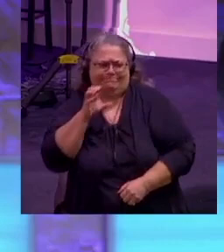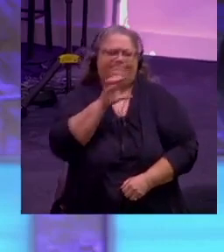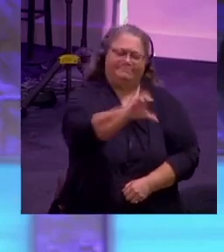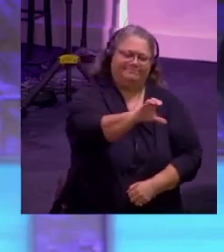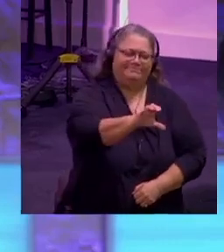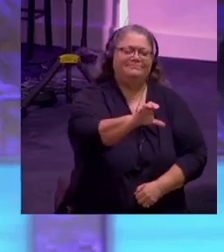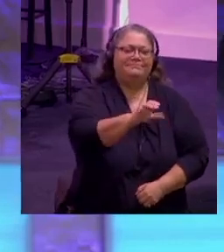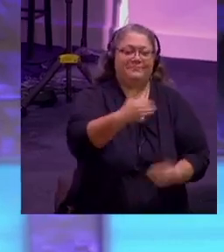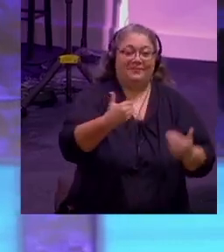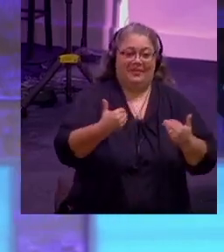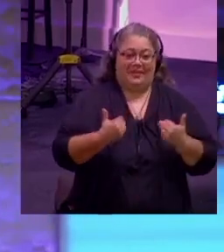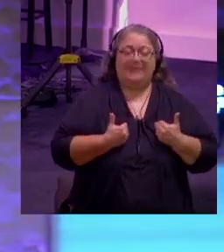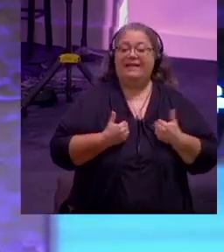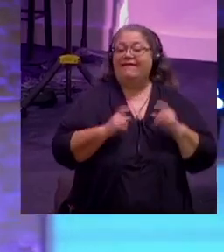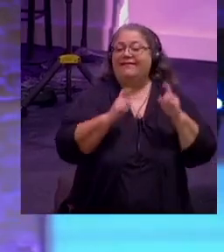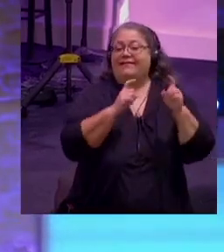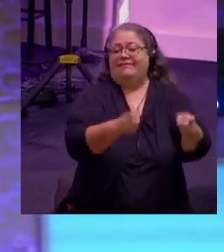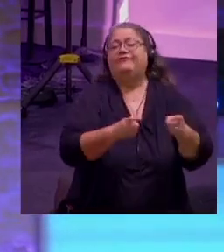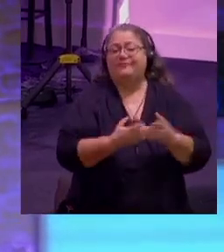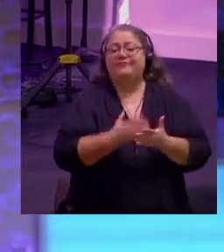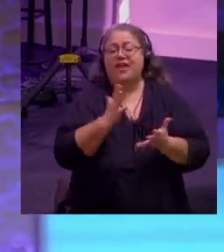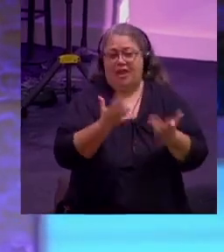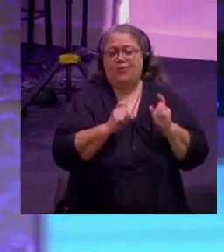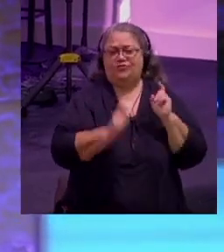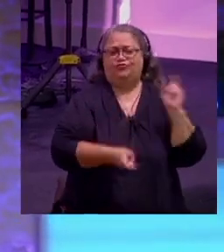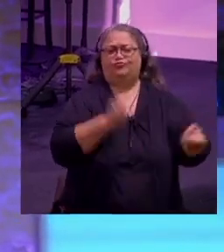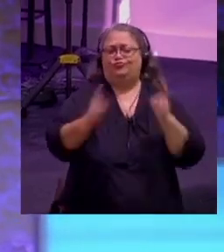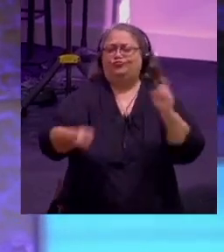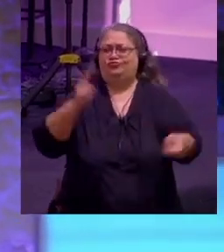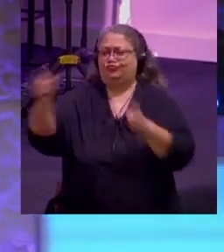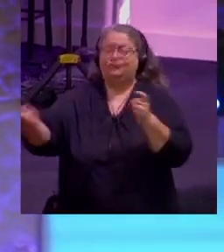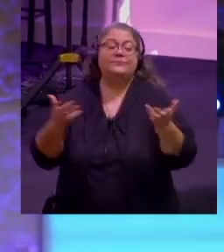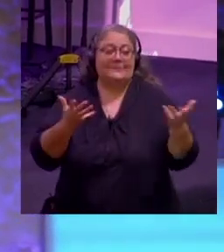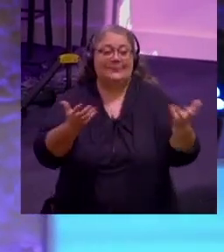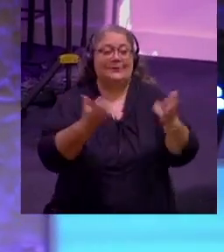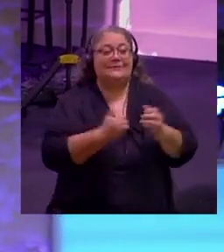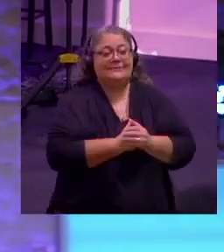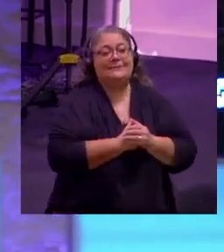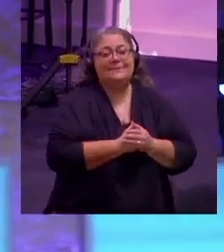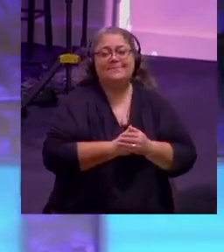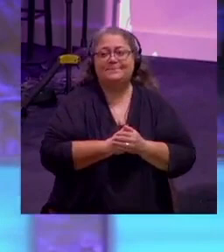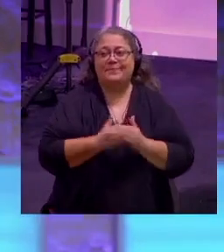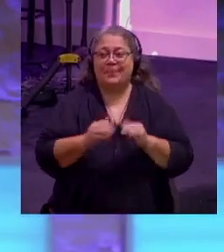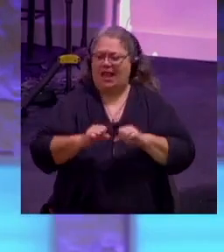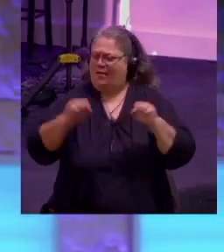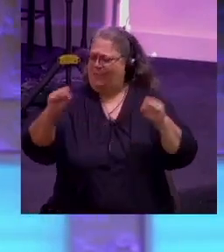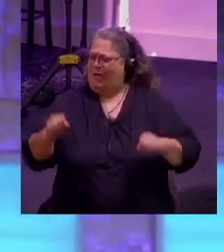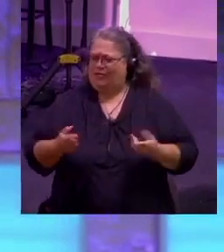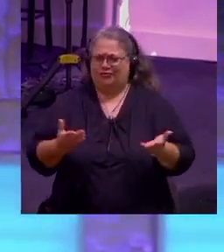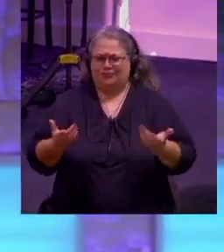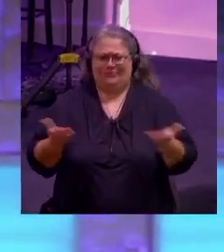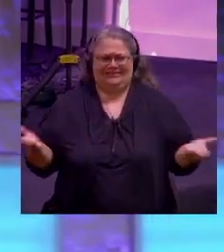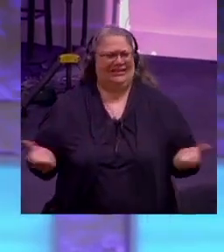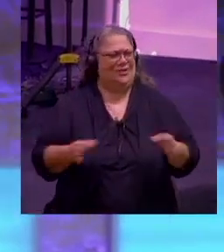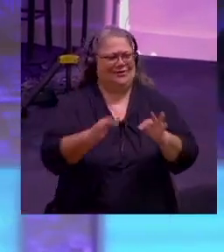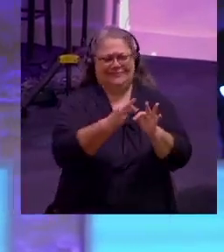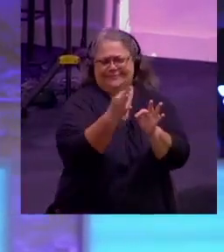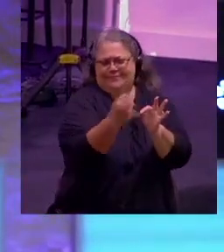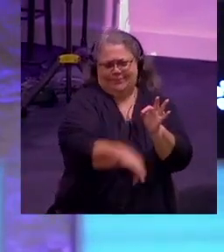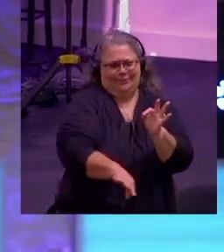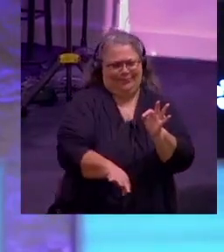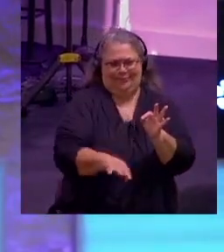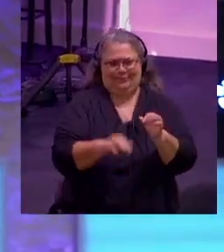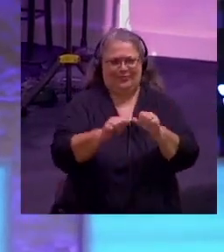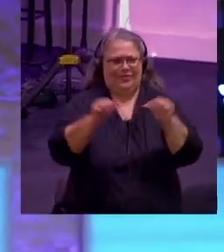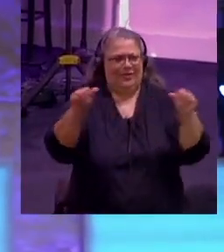got gifts that he wants to give you. My altar call this morning is so simple. So simple. Is